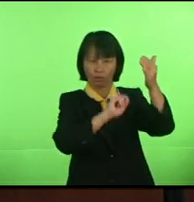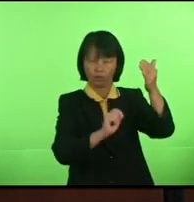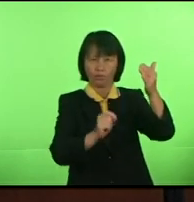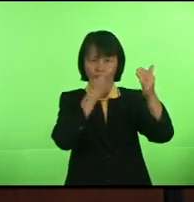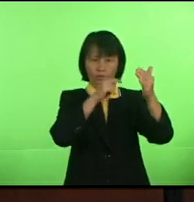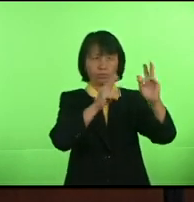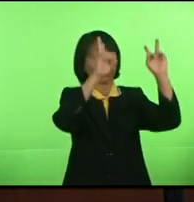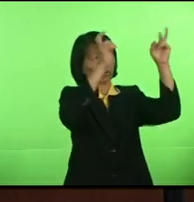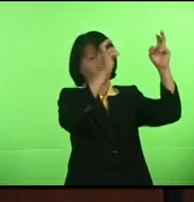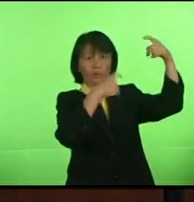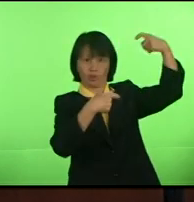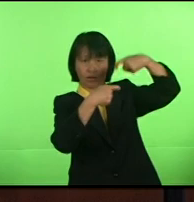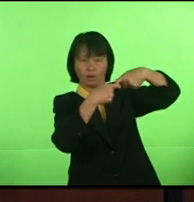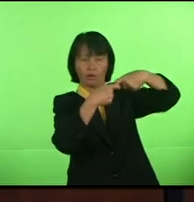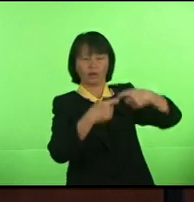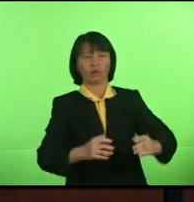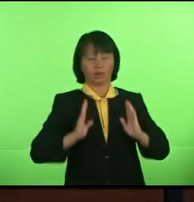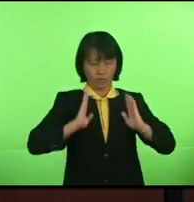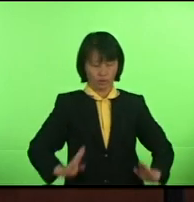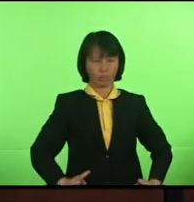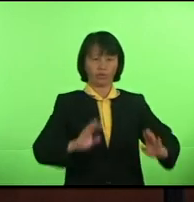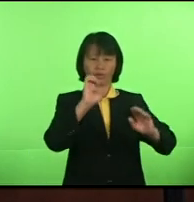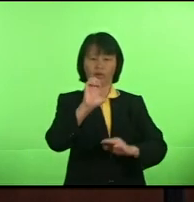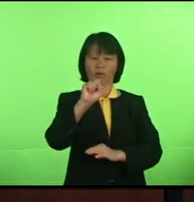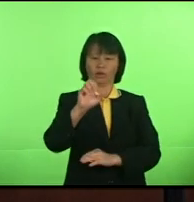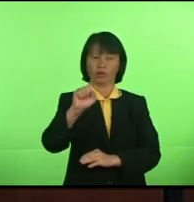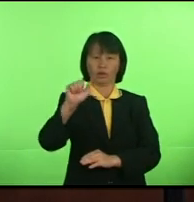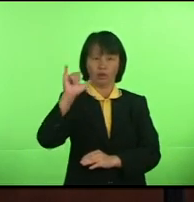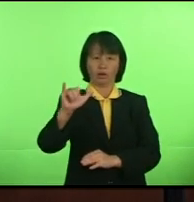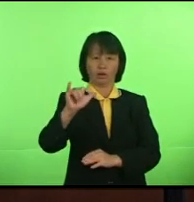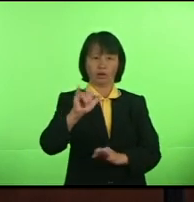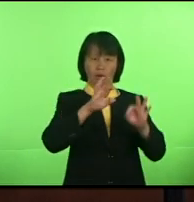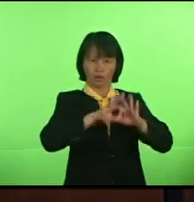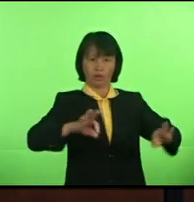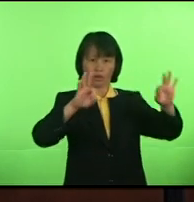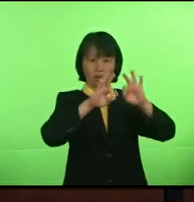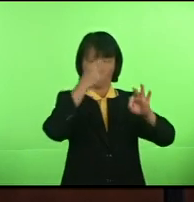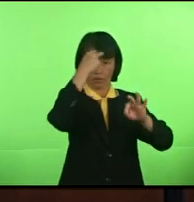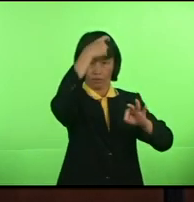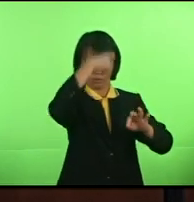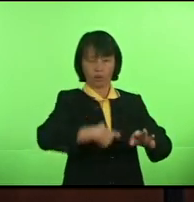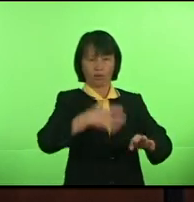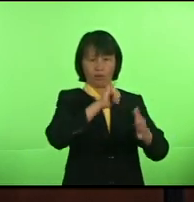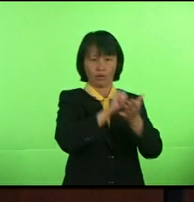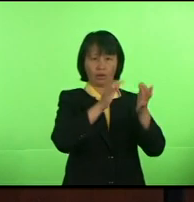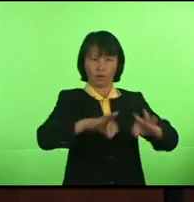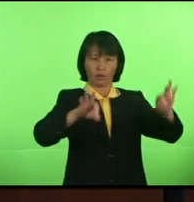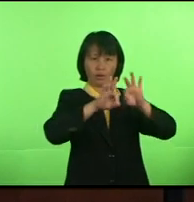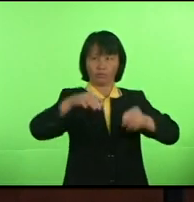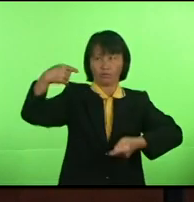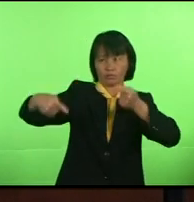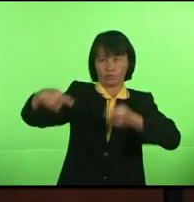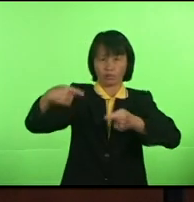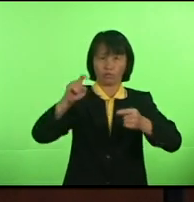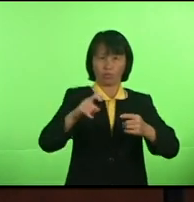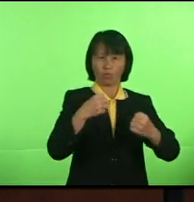concerning the topic. The body of your essay is like the main course of meal. So it is very important that the argument is